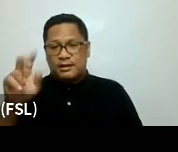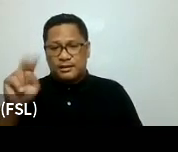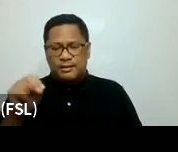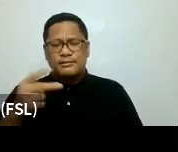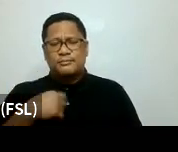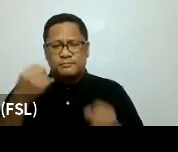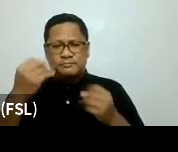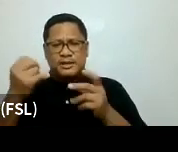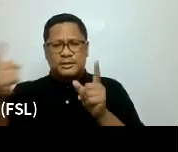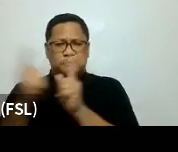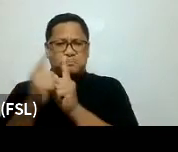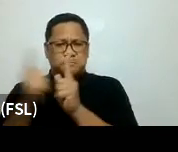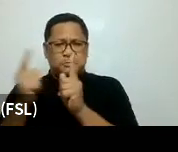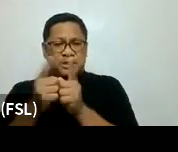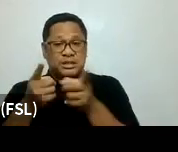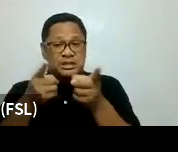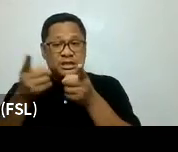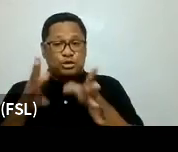of directors.